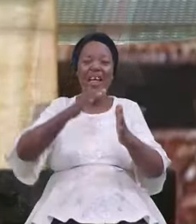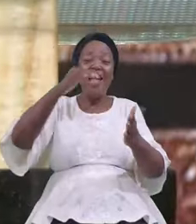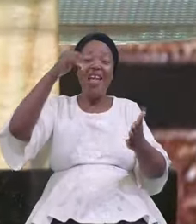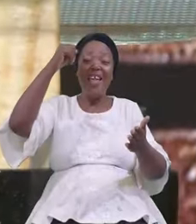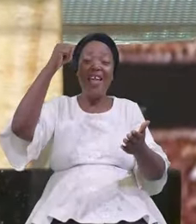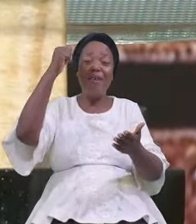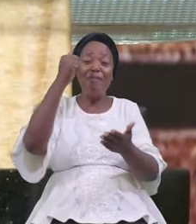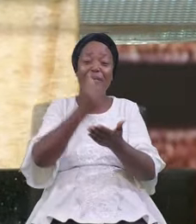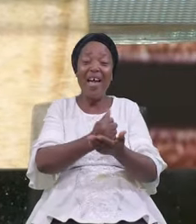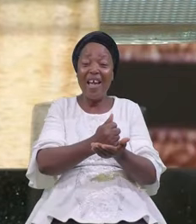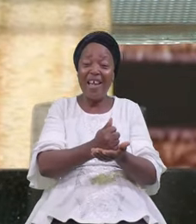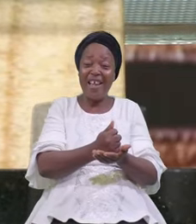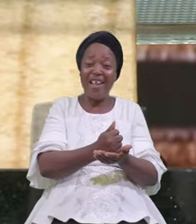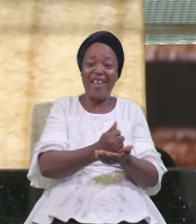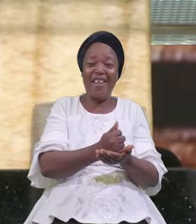Amen.